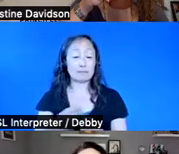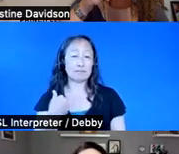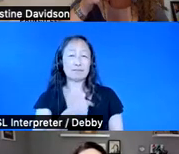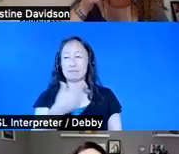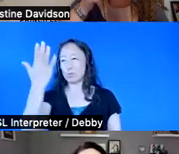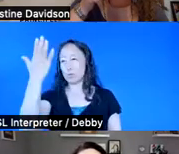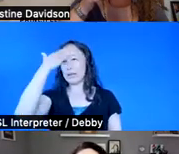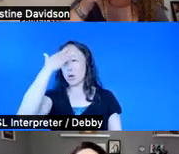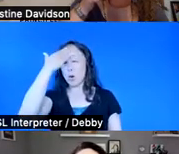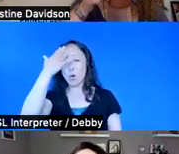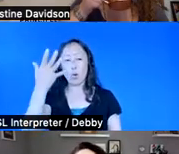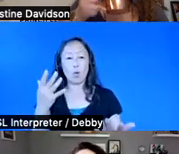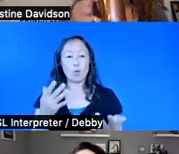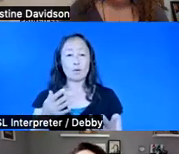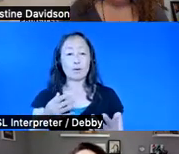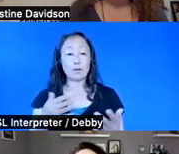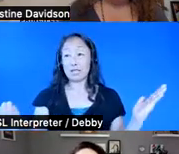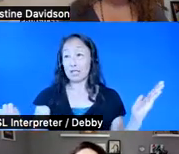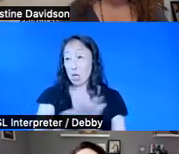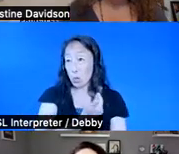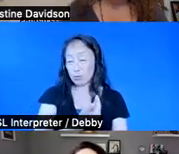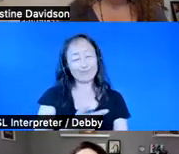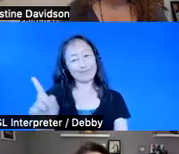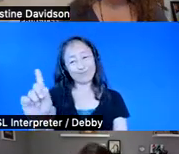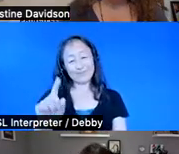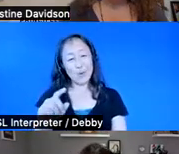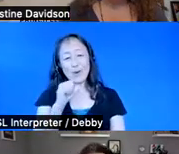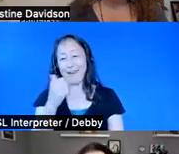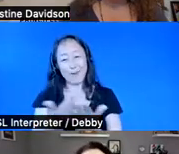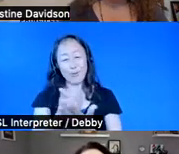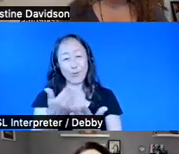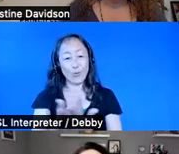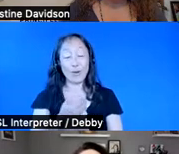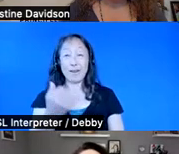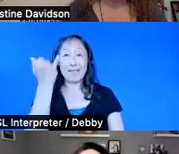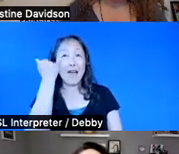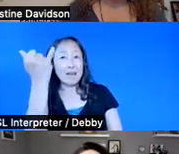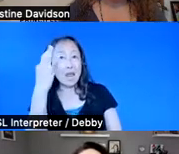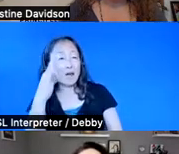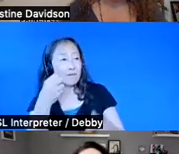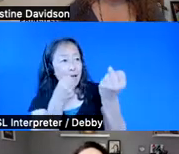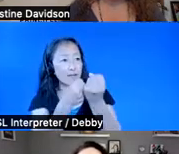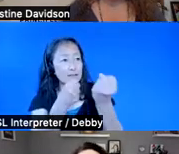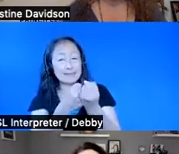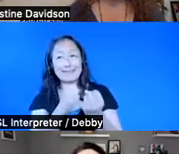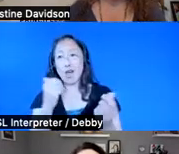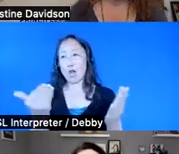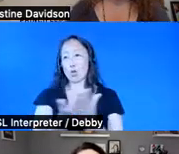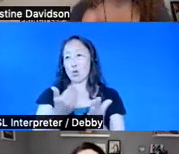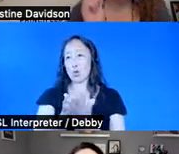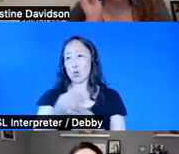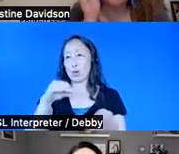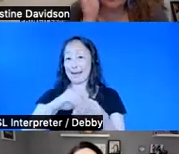that this is not new. The notion or the idea of advocacy is not new in our